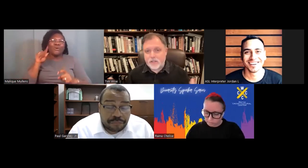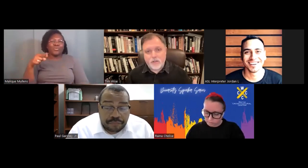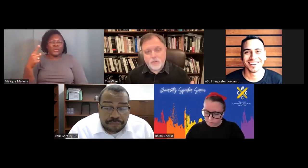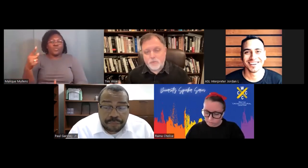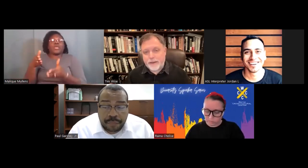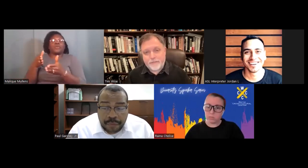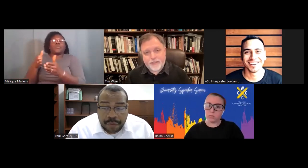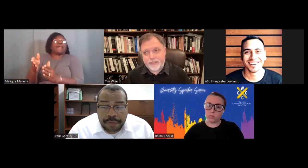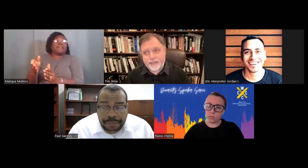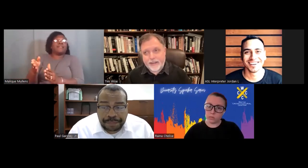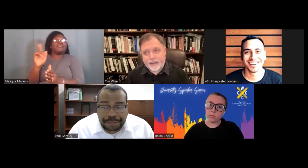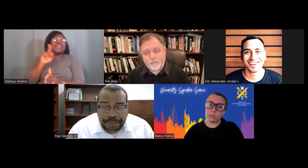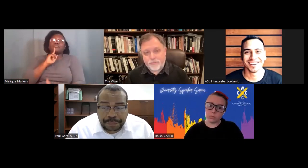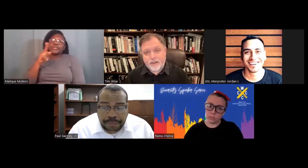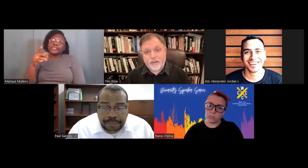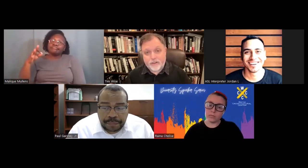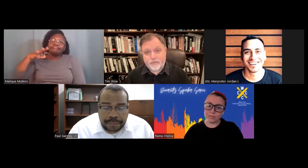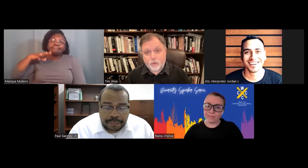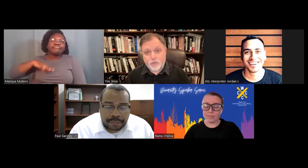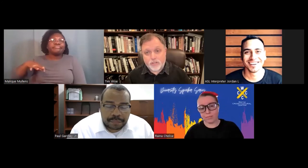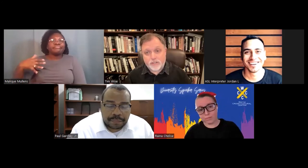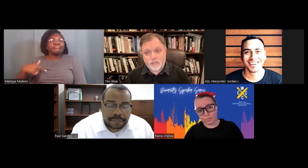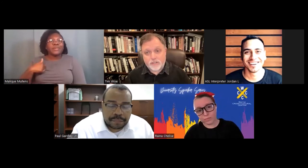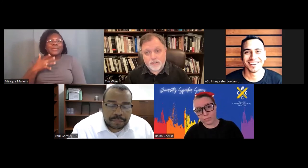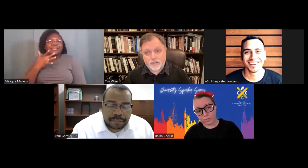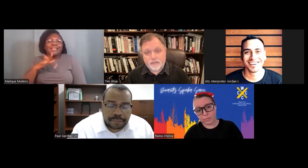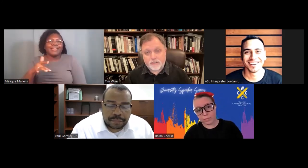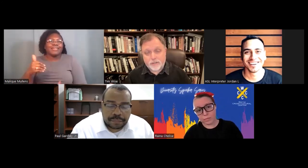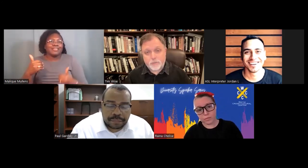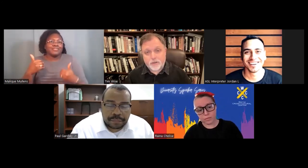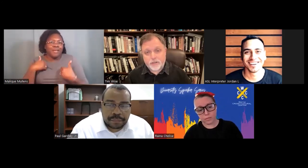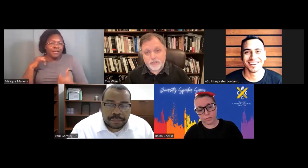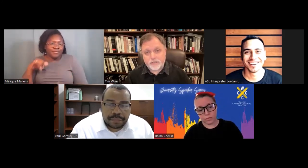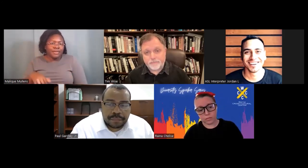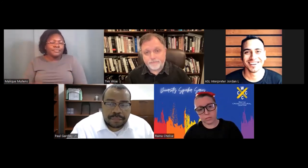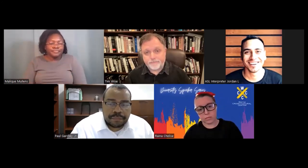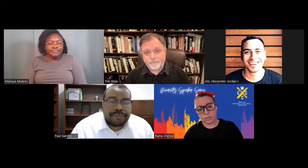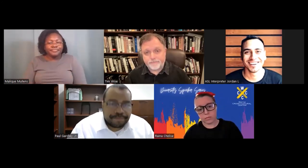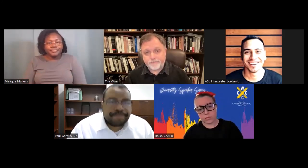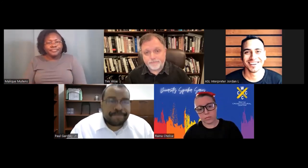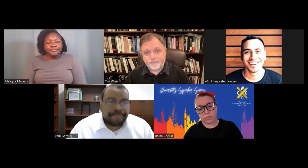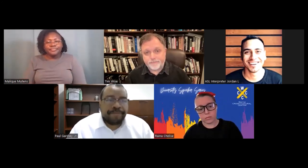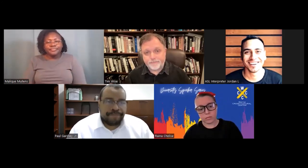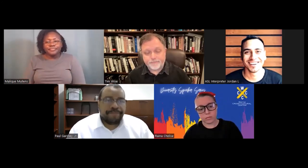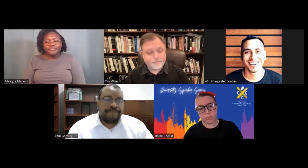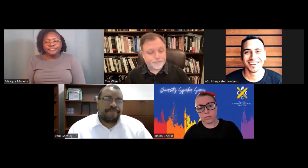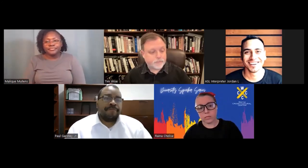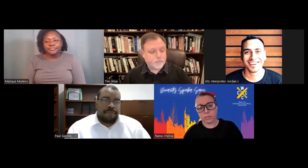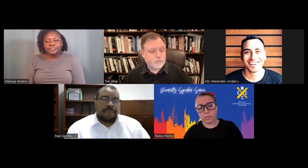that's a huge benefit that I was very, very fortunate to experience.